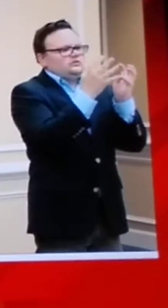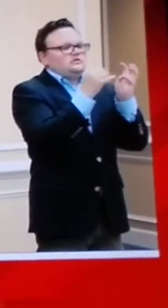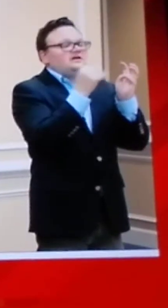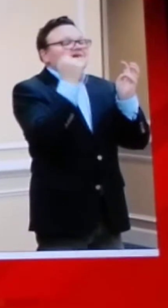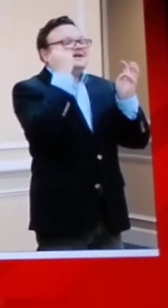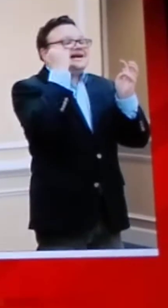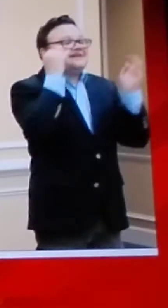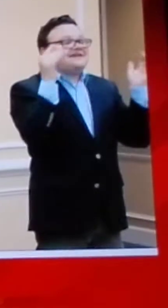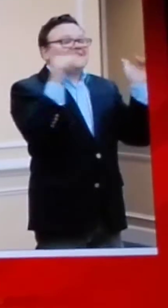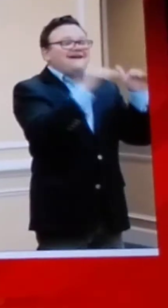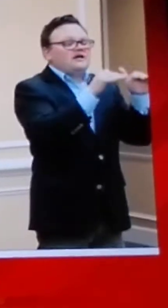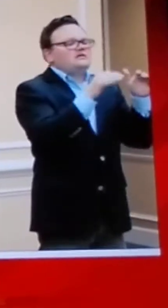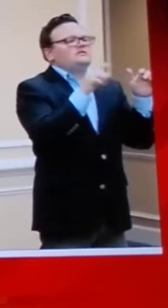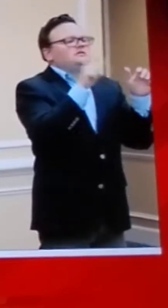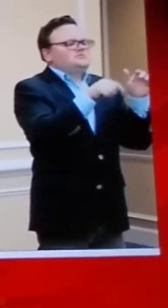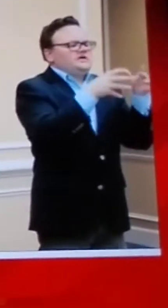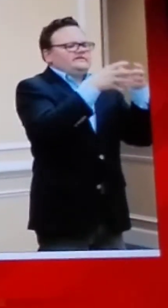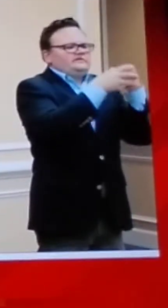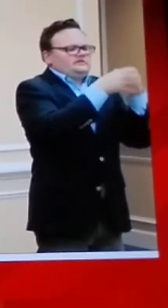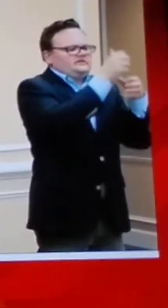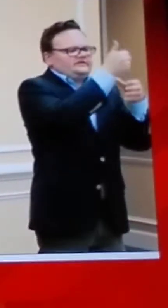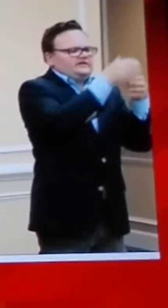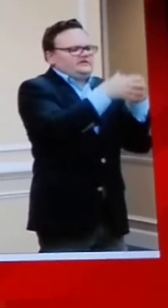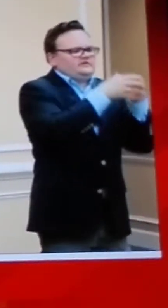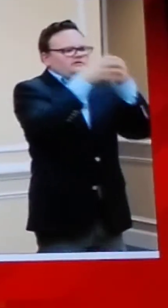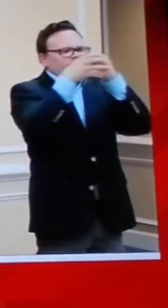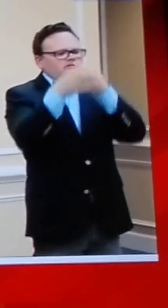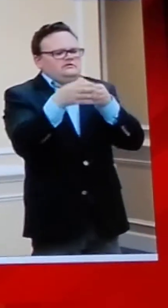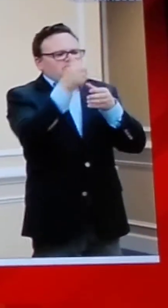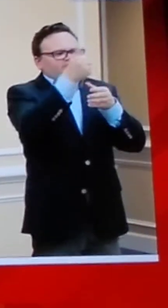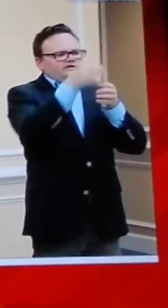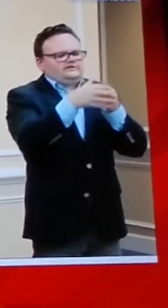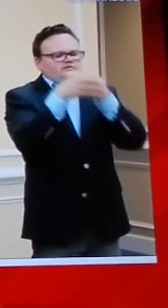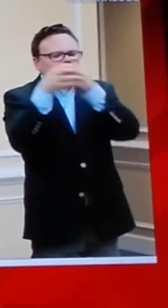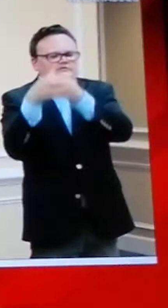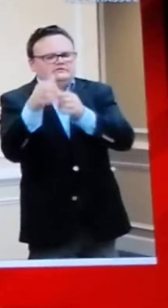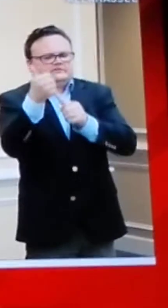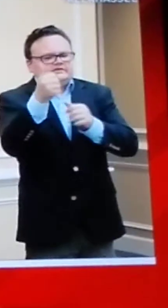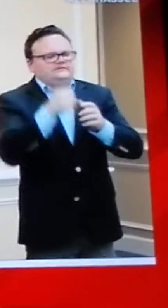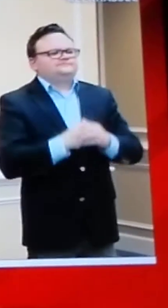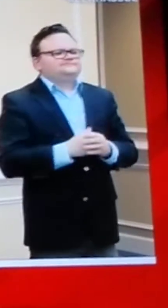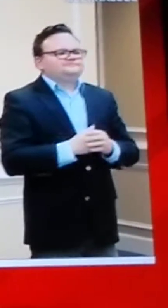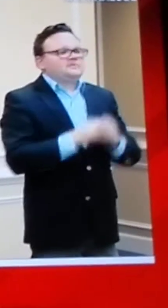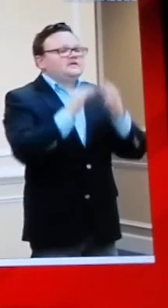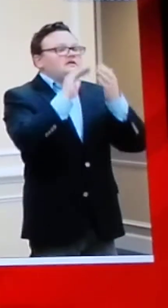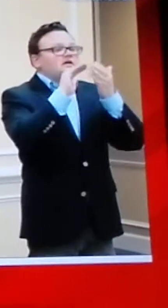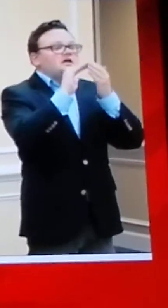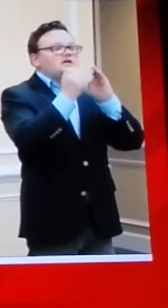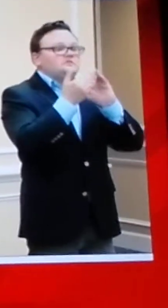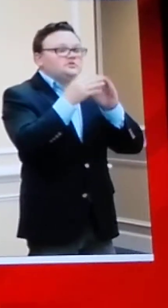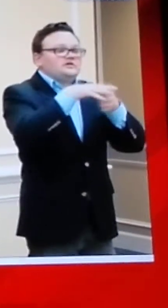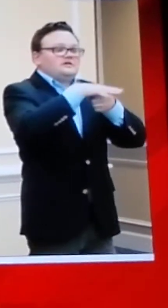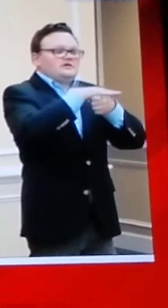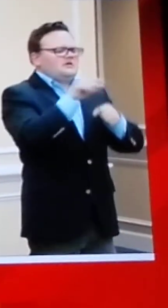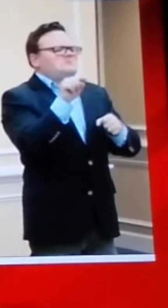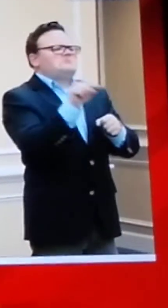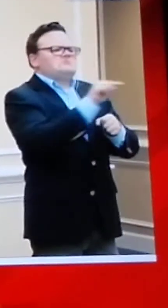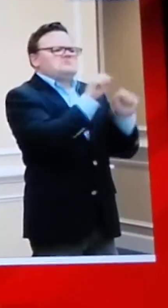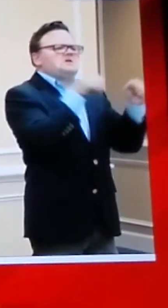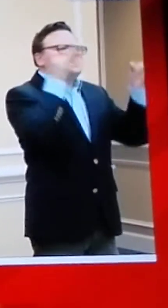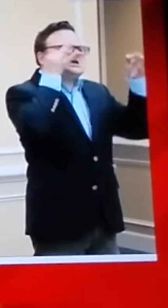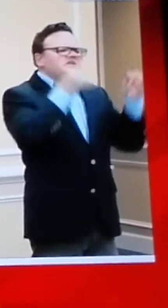apply statewide. Now, different localities are going to make decisions about what makes sense, but having talked to mayors, it's certainly